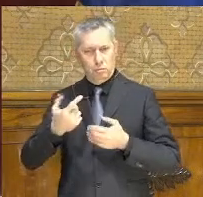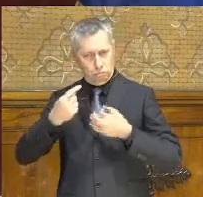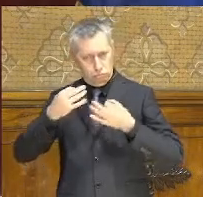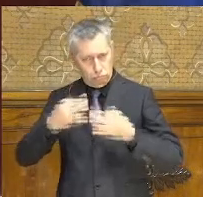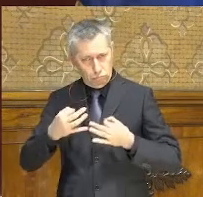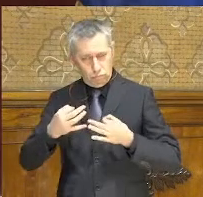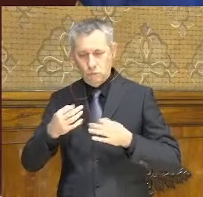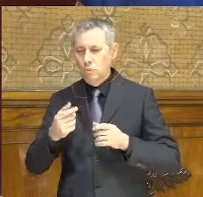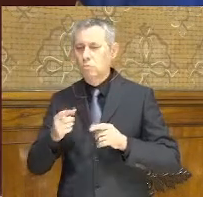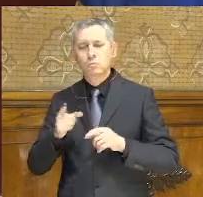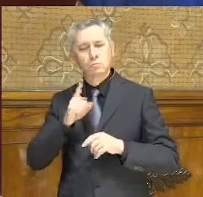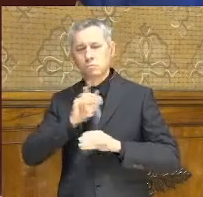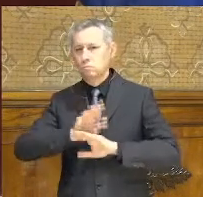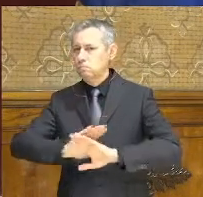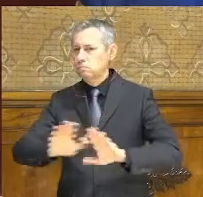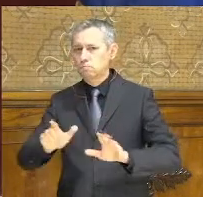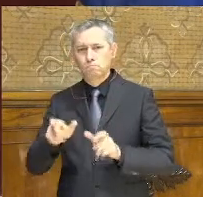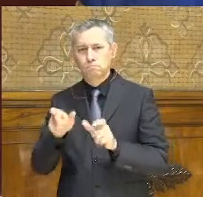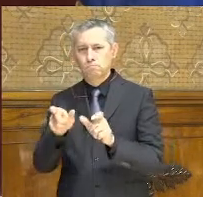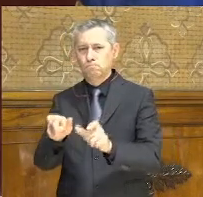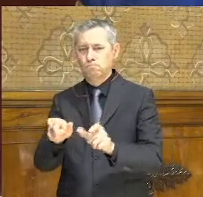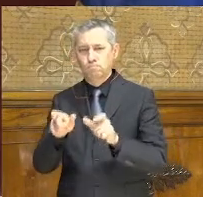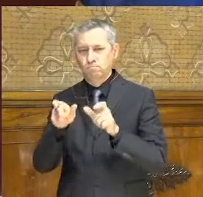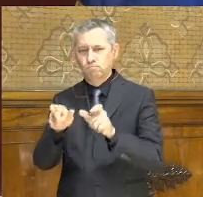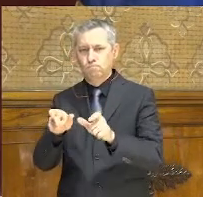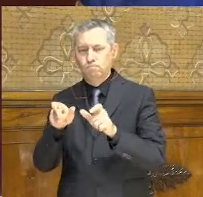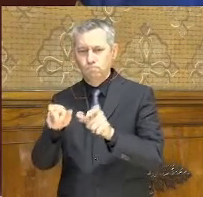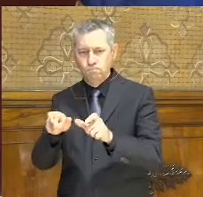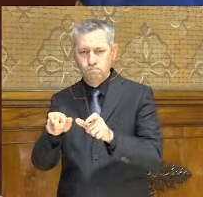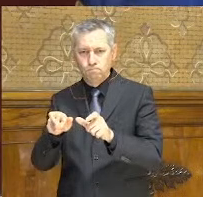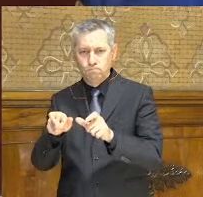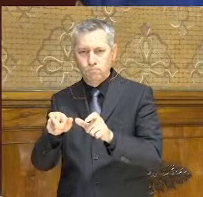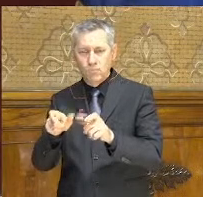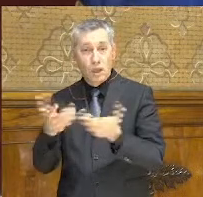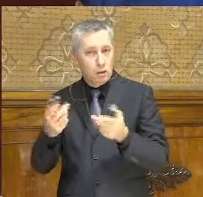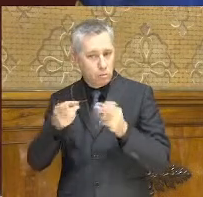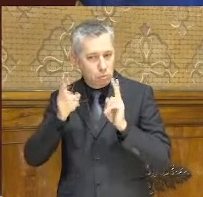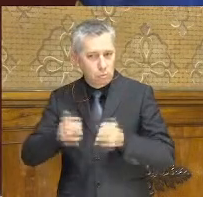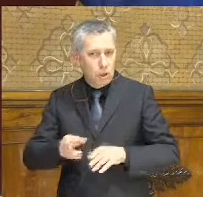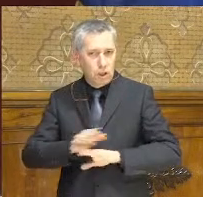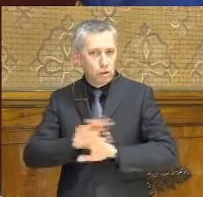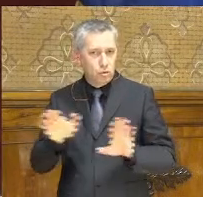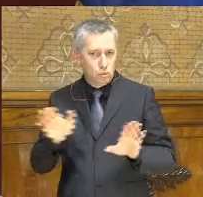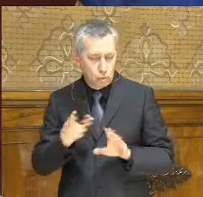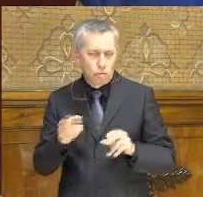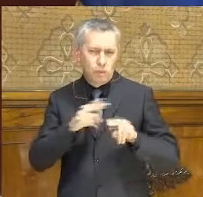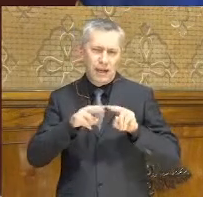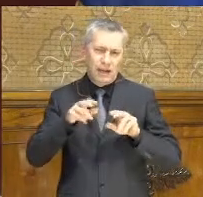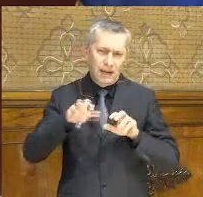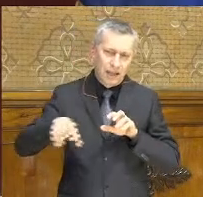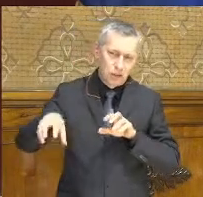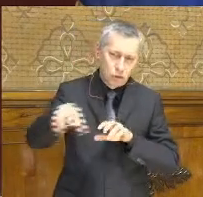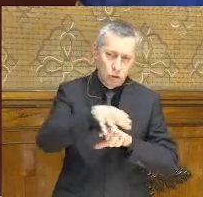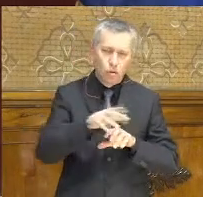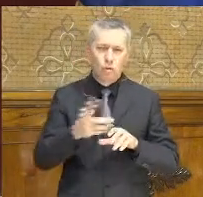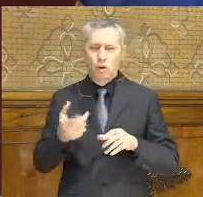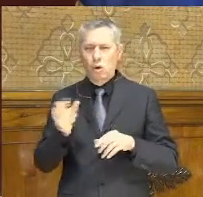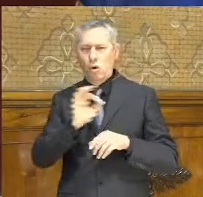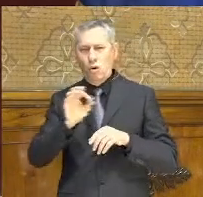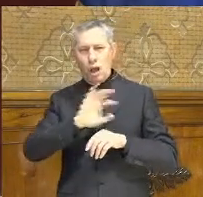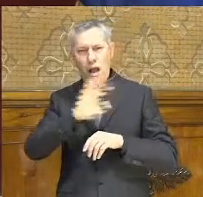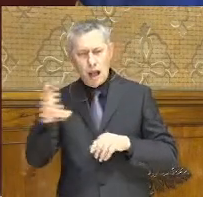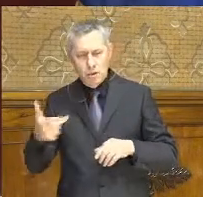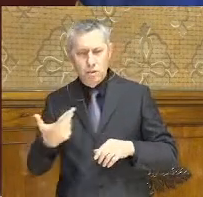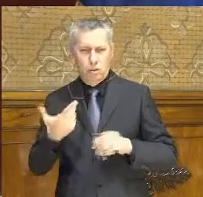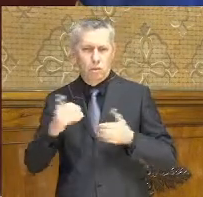leads to the worst excesses of ethno-nationalist social polarization within the nation and to the